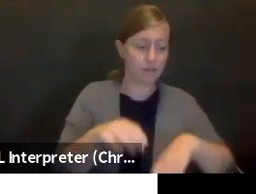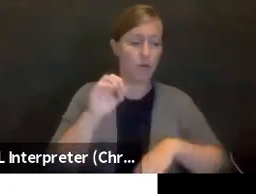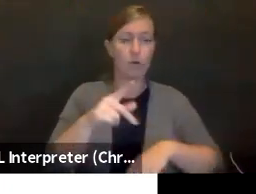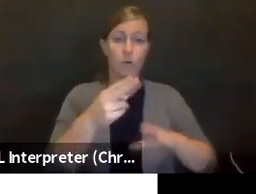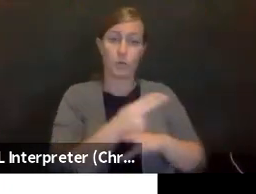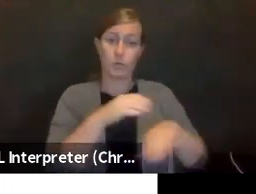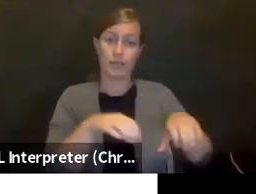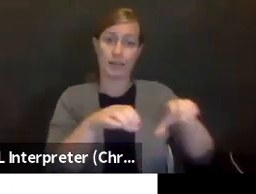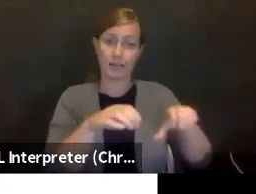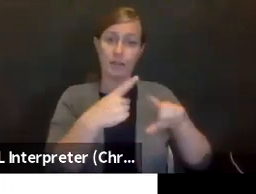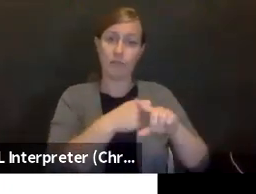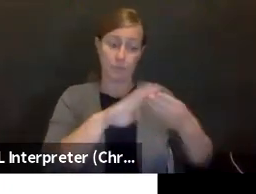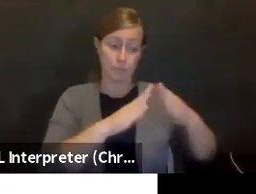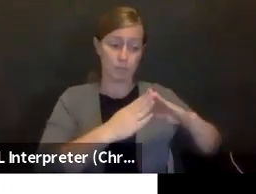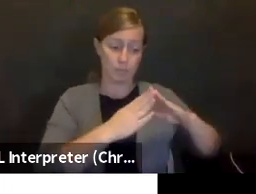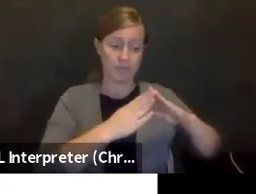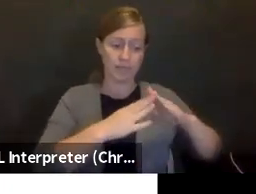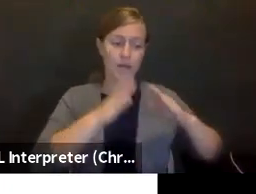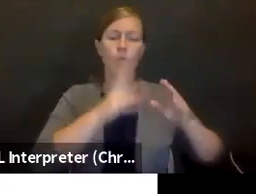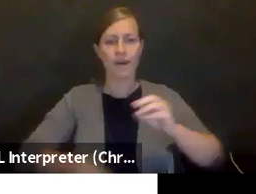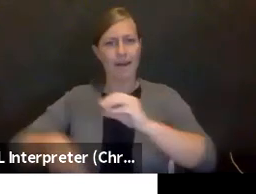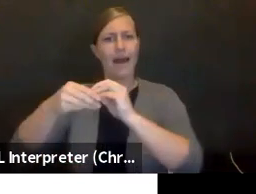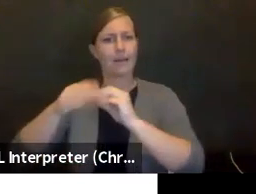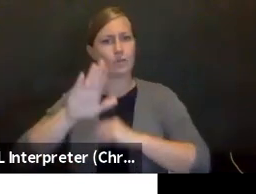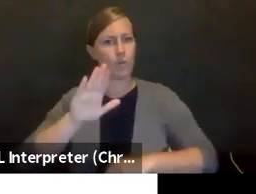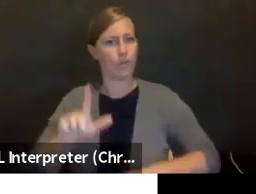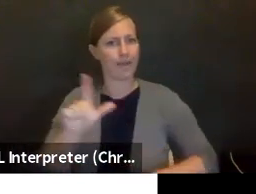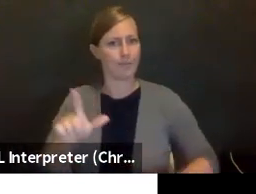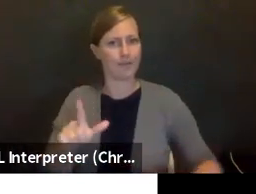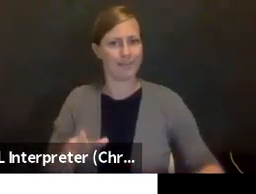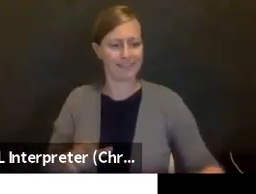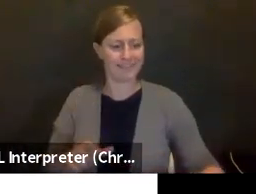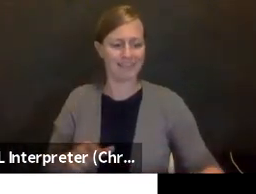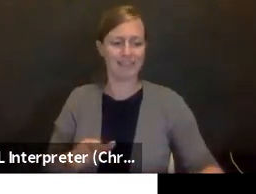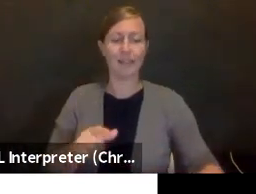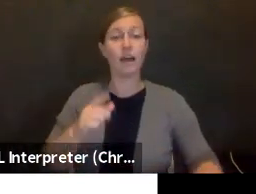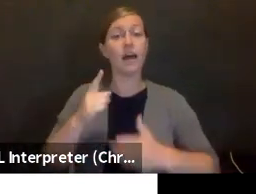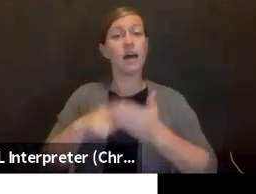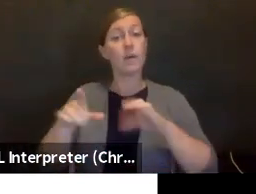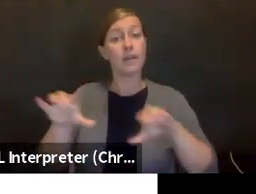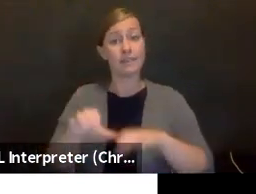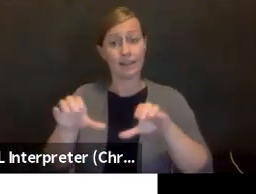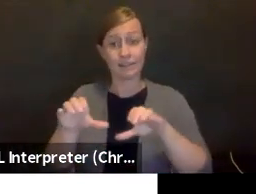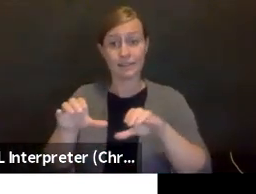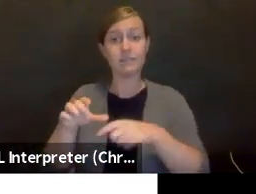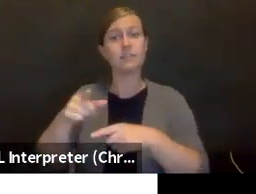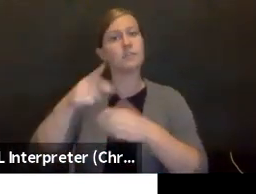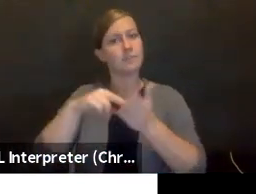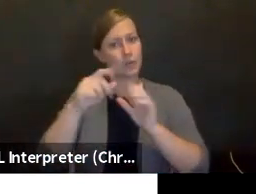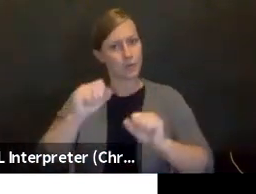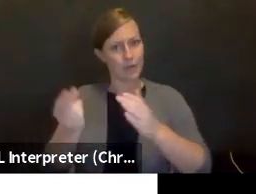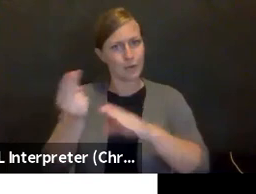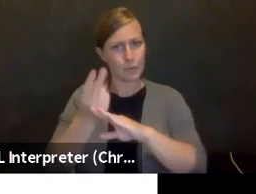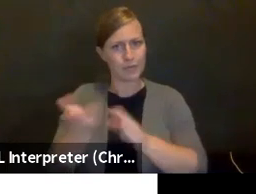an activity from the community, it gets added to your library. And what that does is allows you to reuse it in